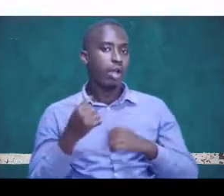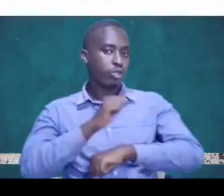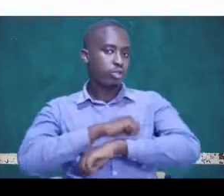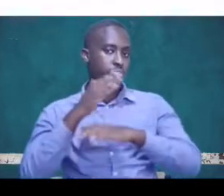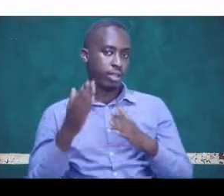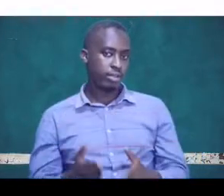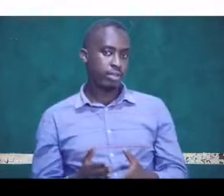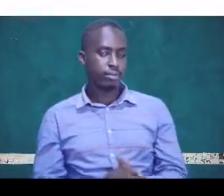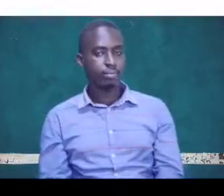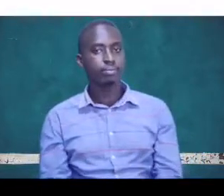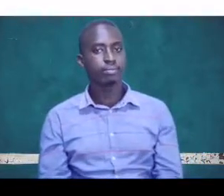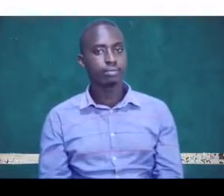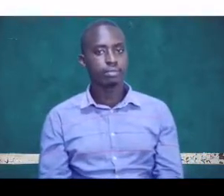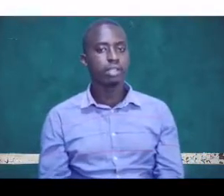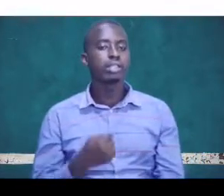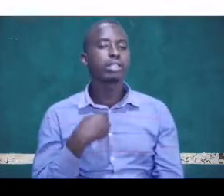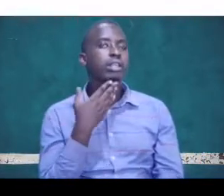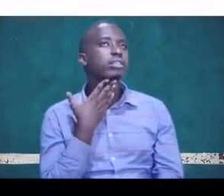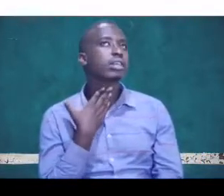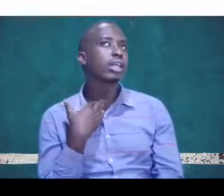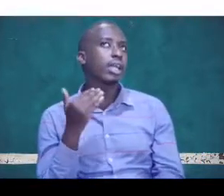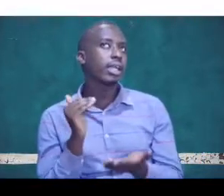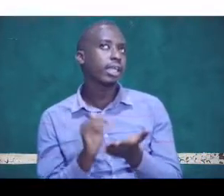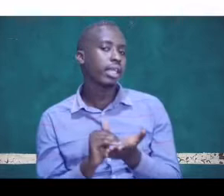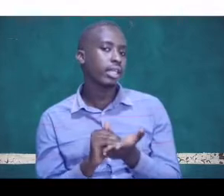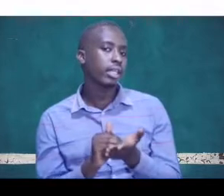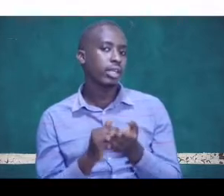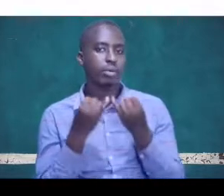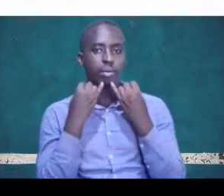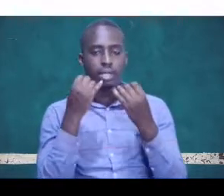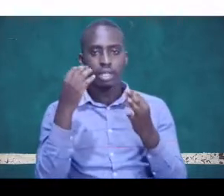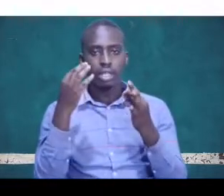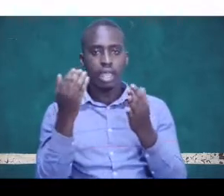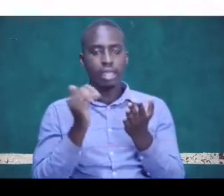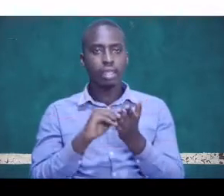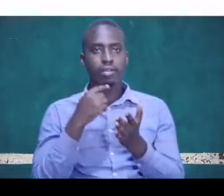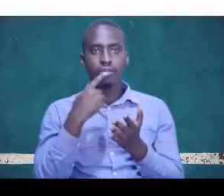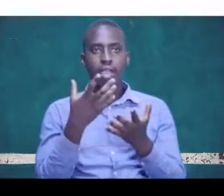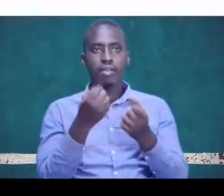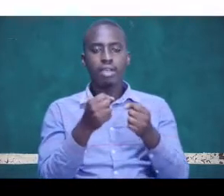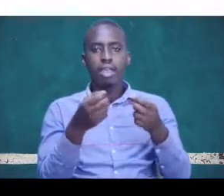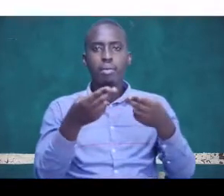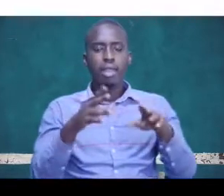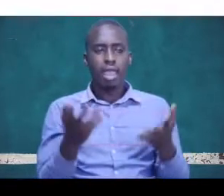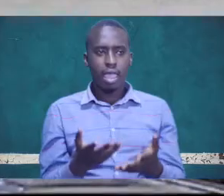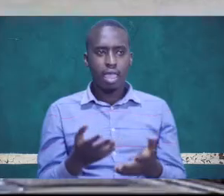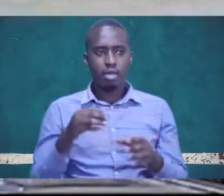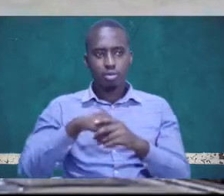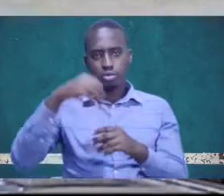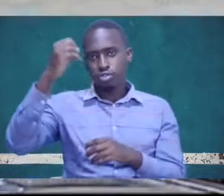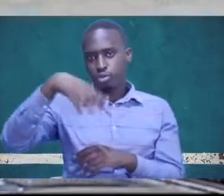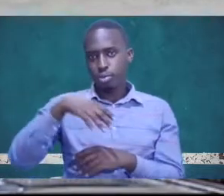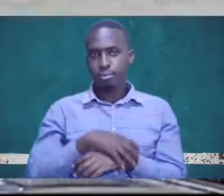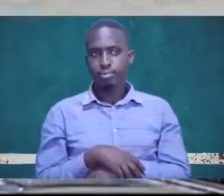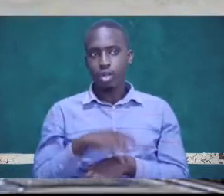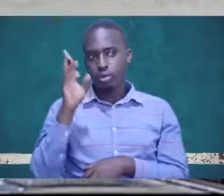students, I want you again to recall on what we came now to say. It is taking place into the sun.